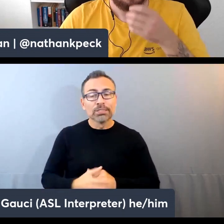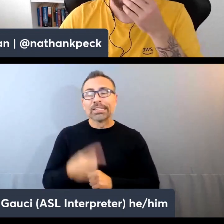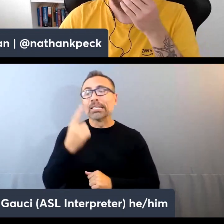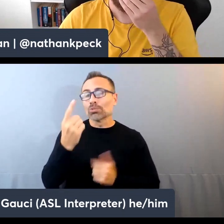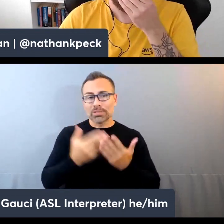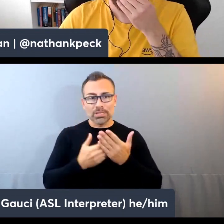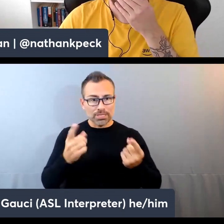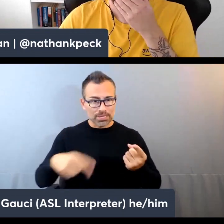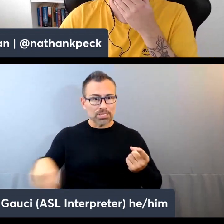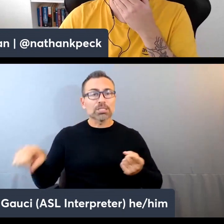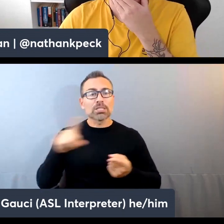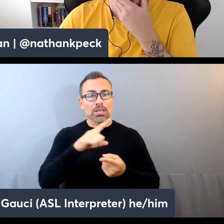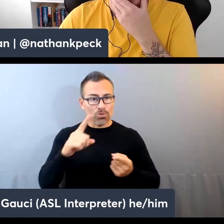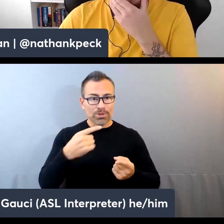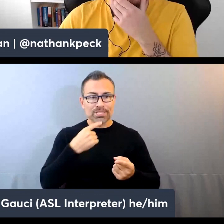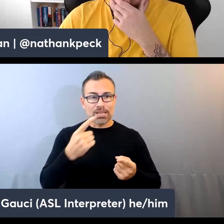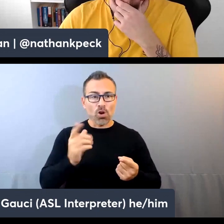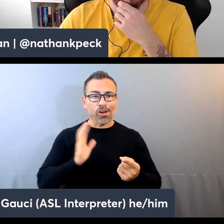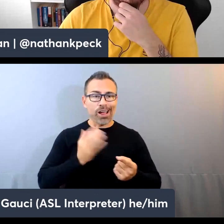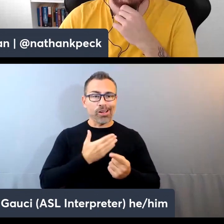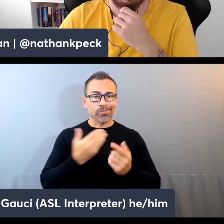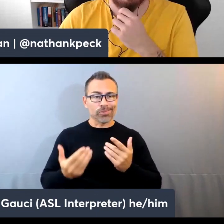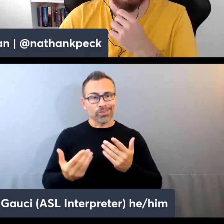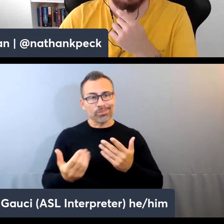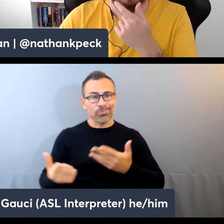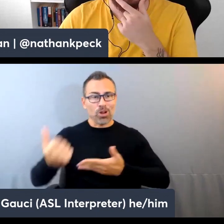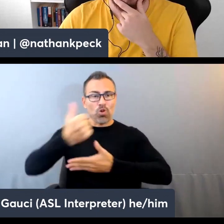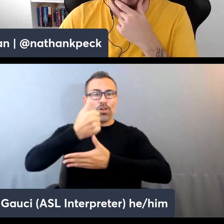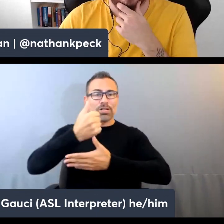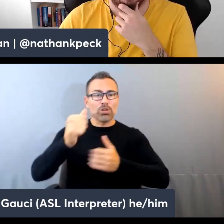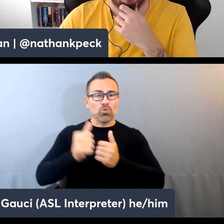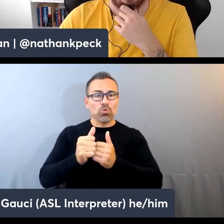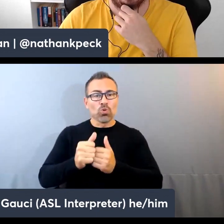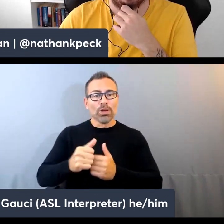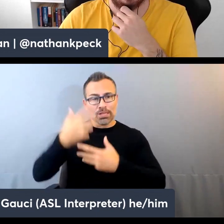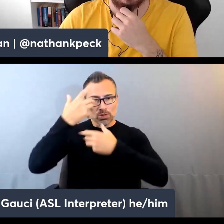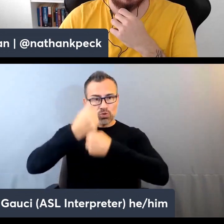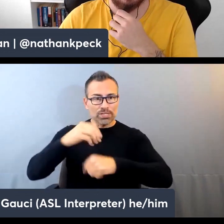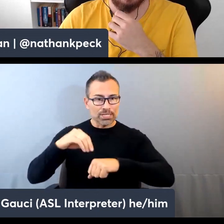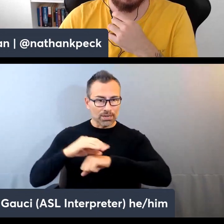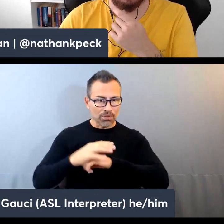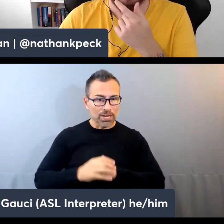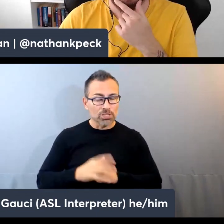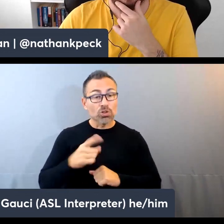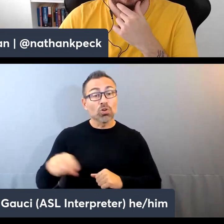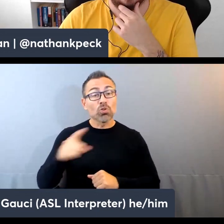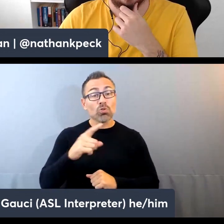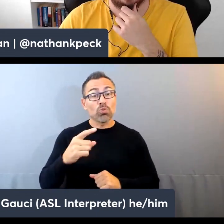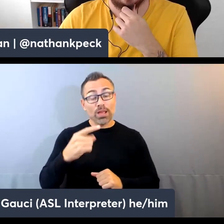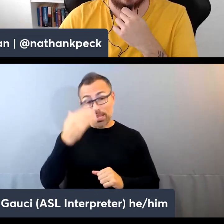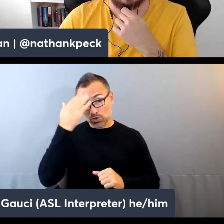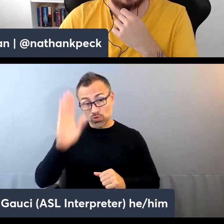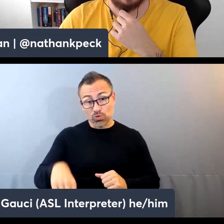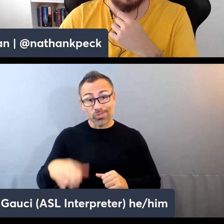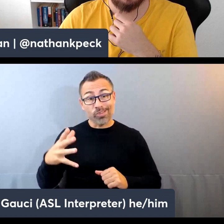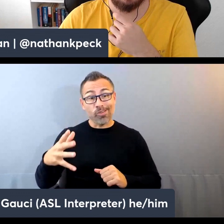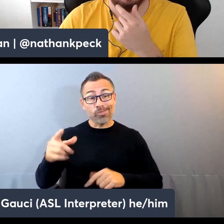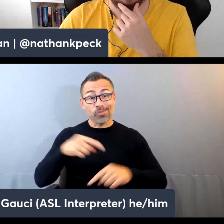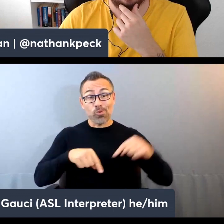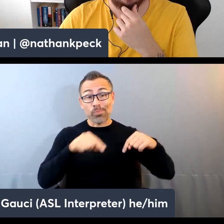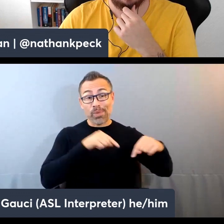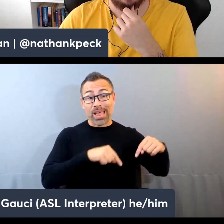we highlight as part of TA priority, where we let you know the work backwards date for that